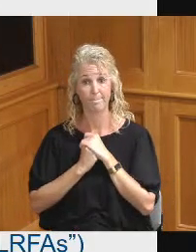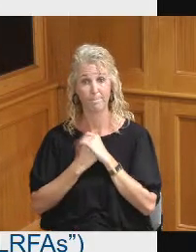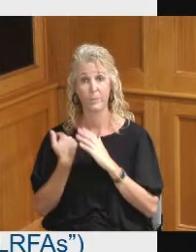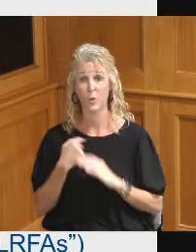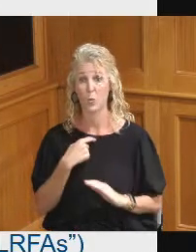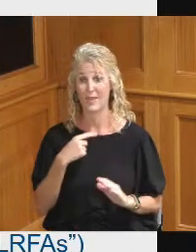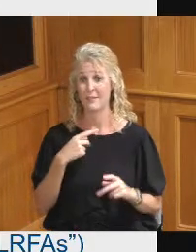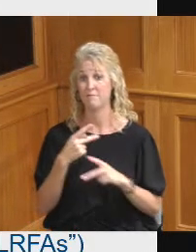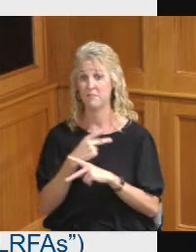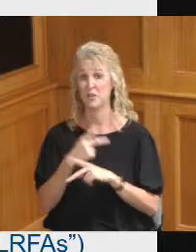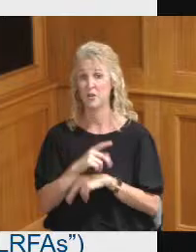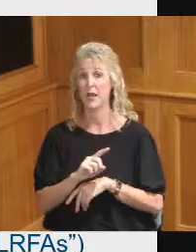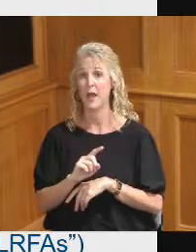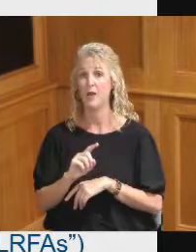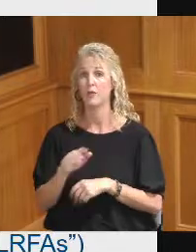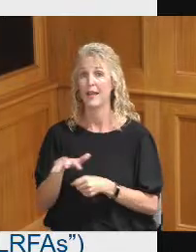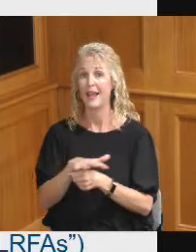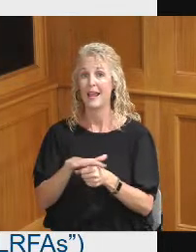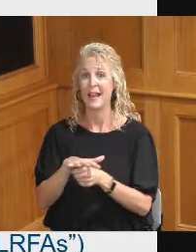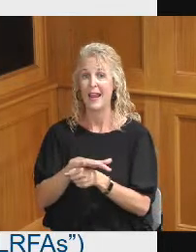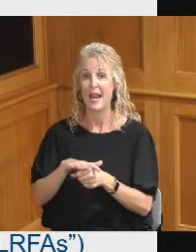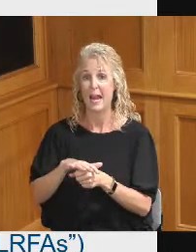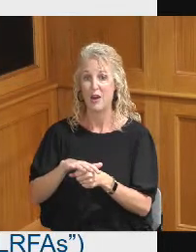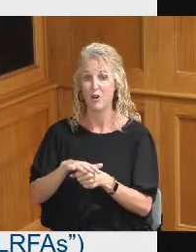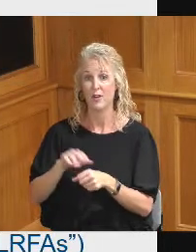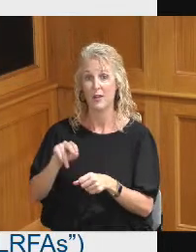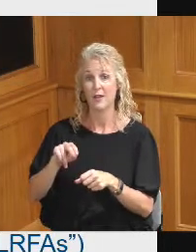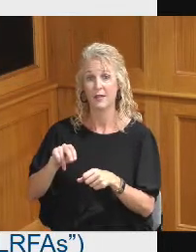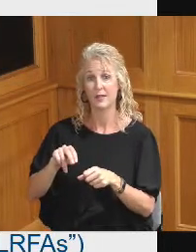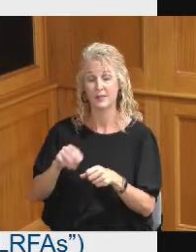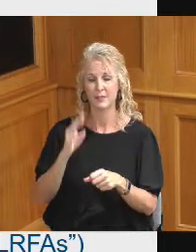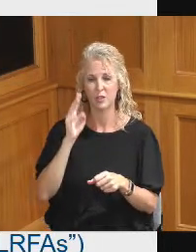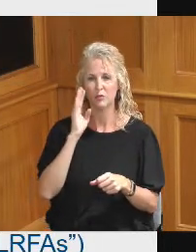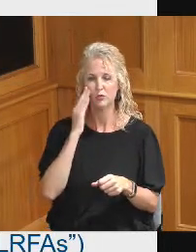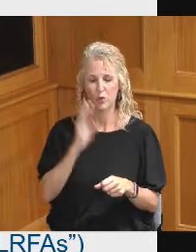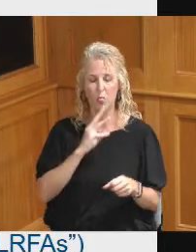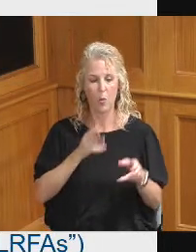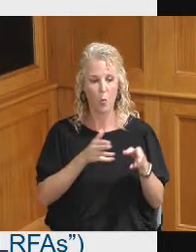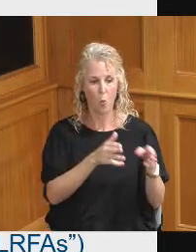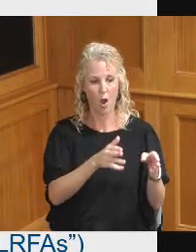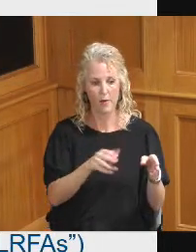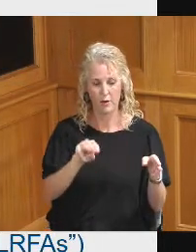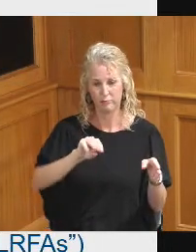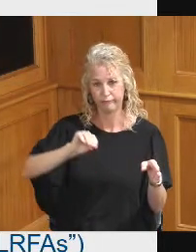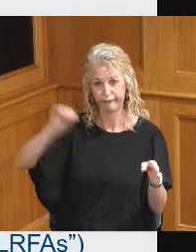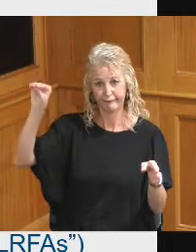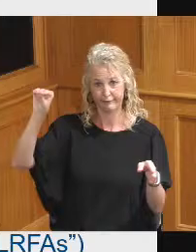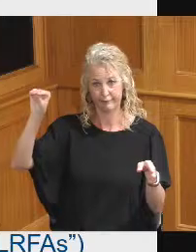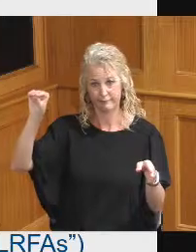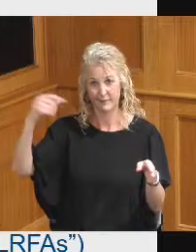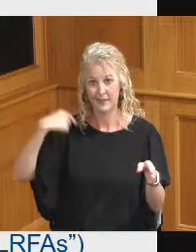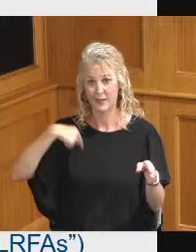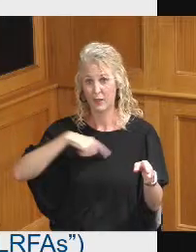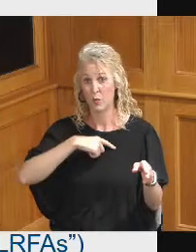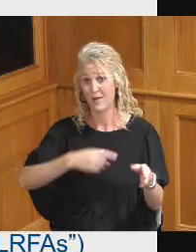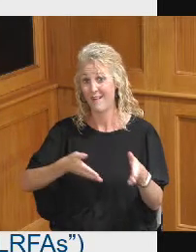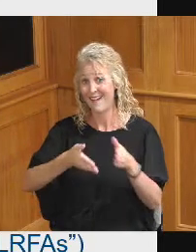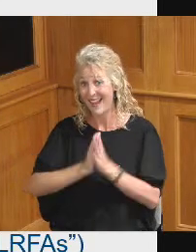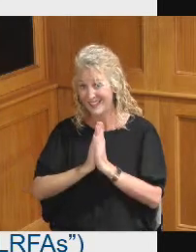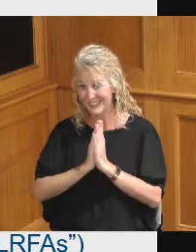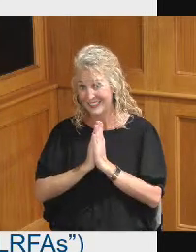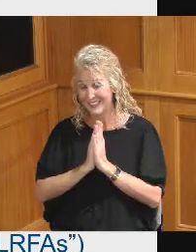identified areas that are upstream of LRIFAs as development constrained. And what we're now asking in those